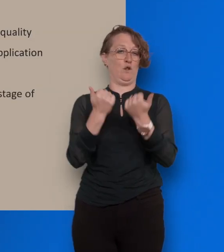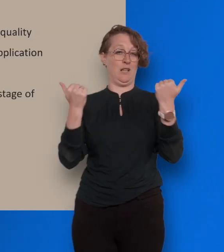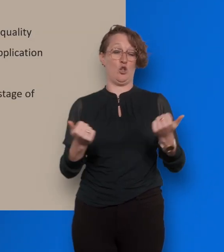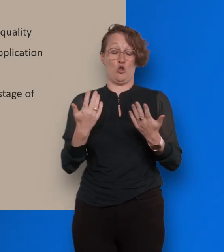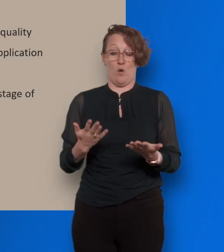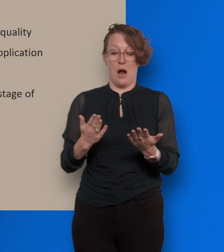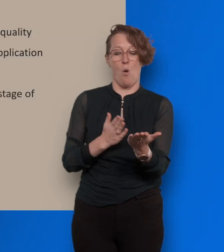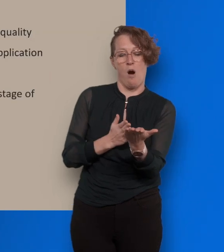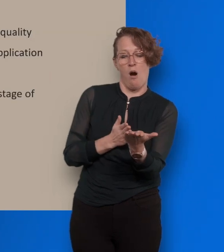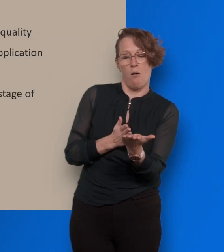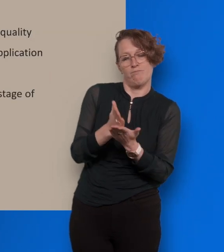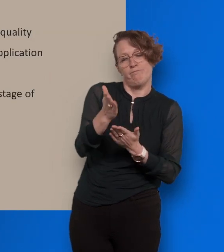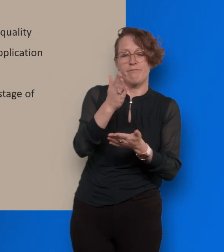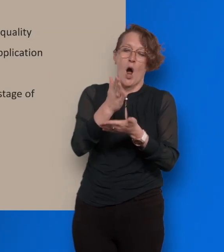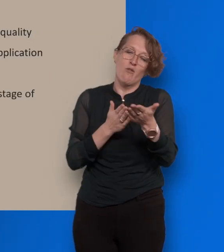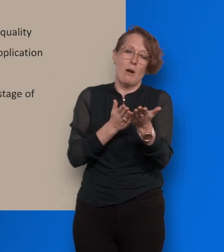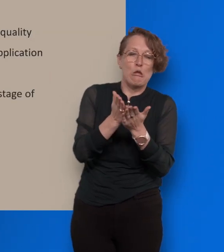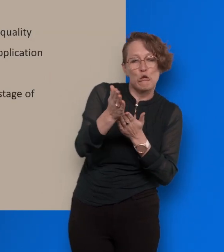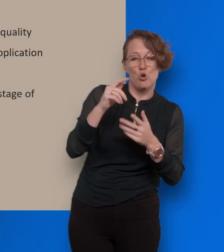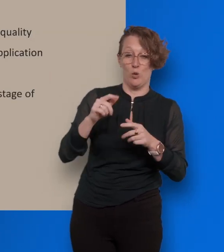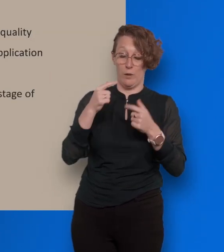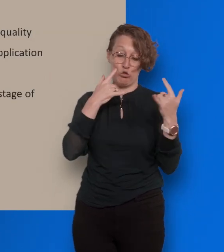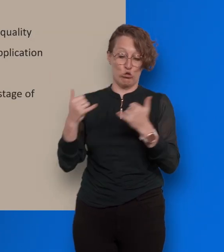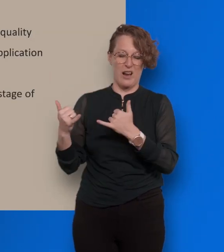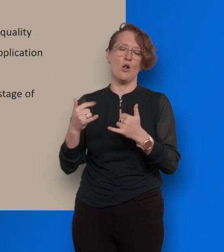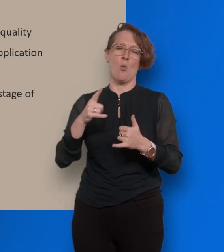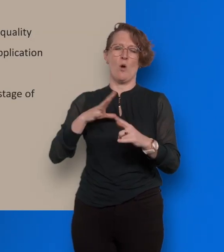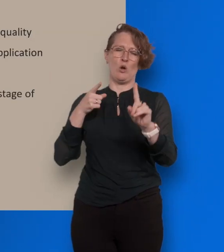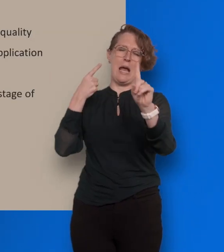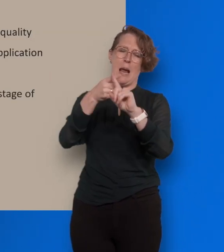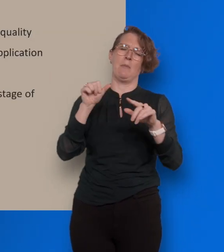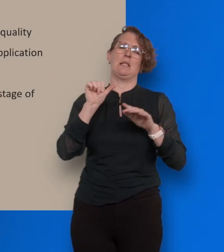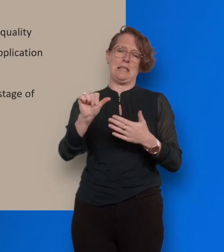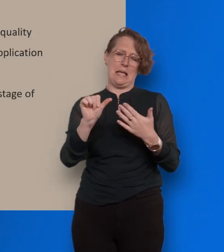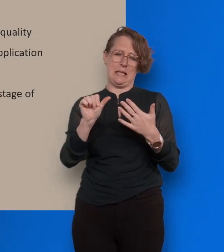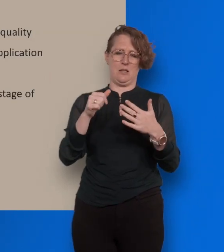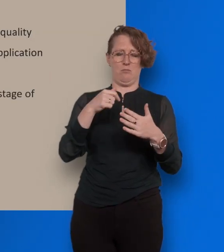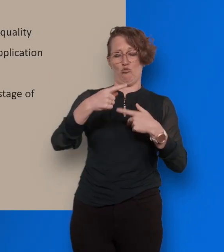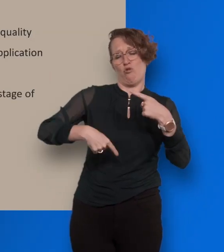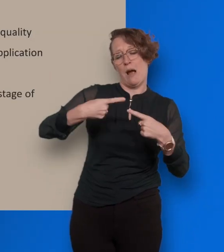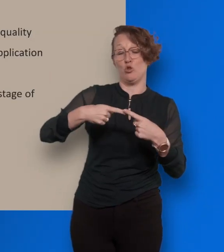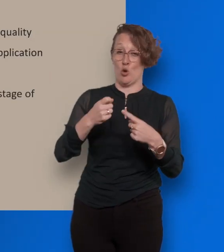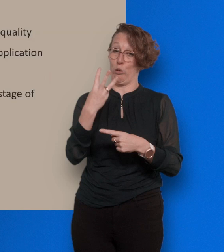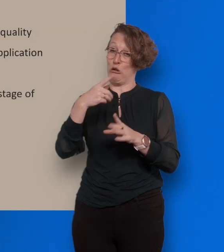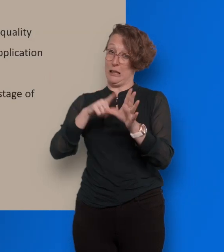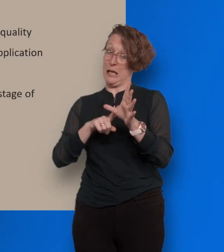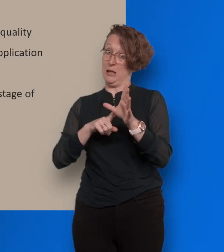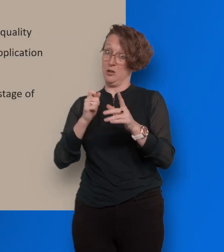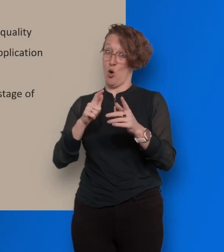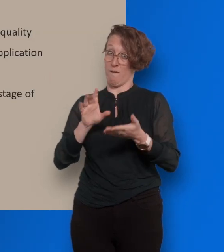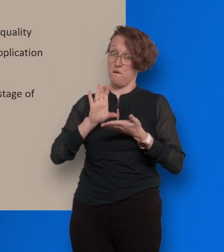through the trial that we have set out to start with. We're doing it on 6 rounds or 3 years of competition.